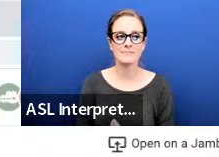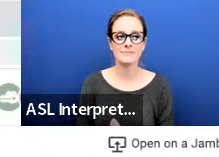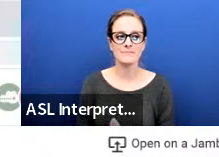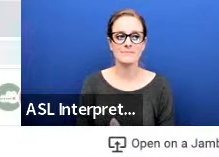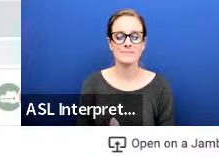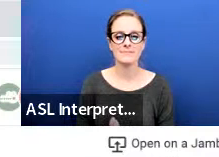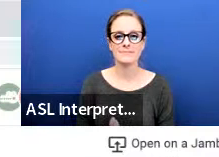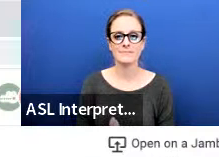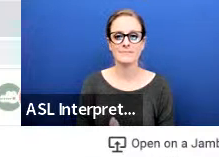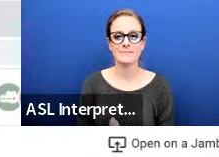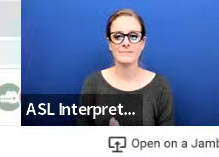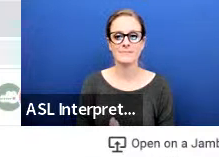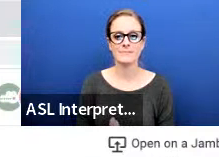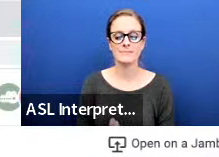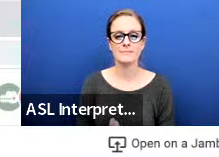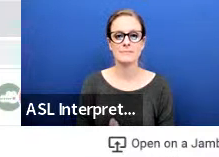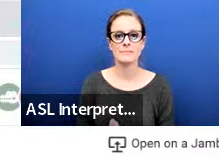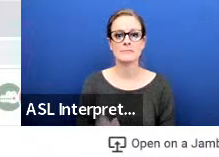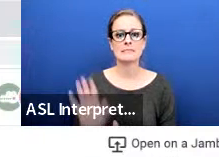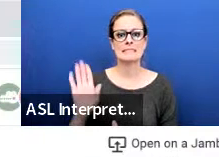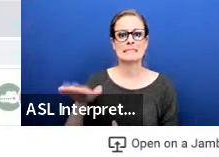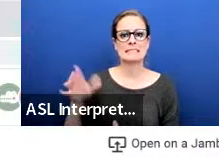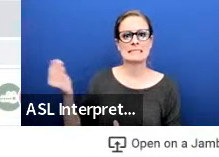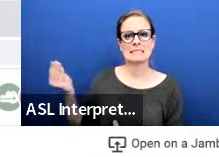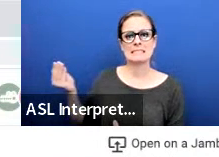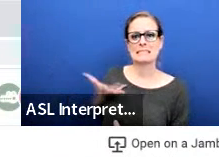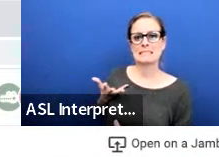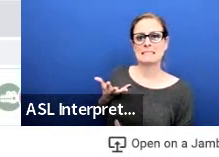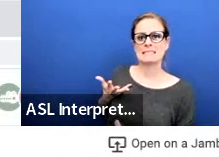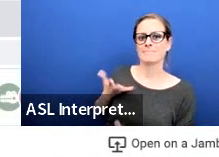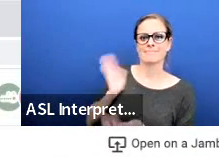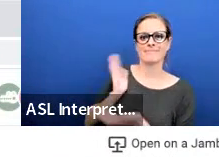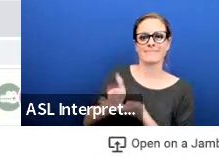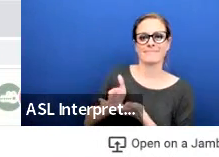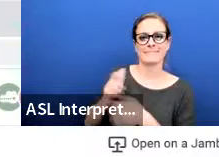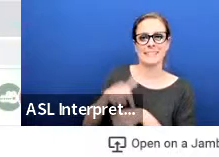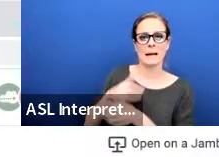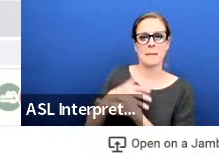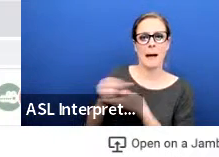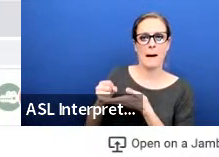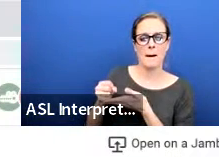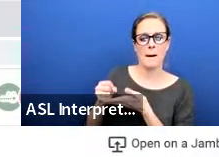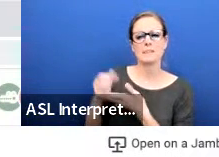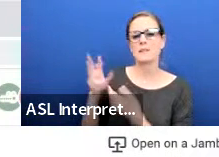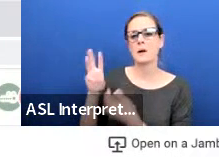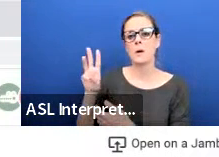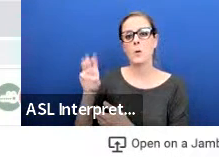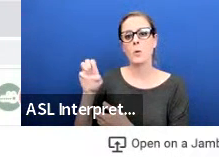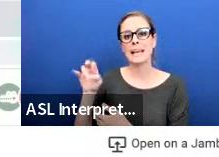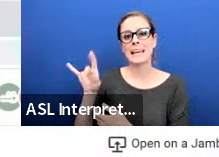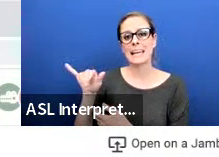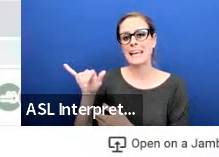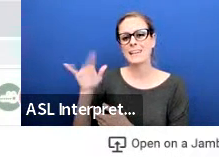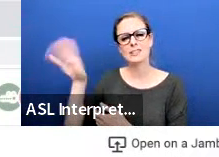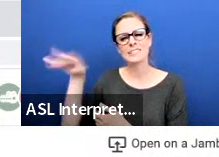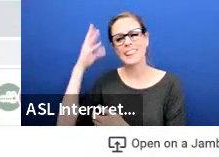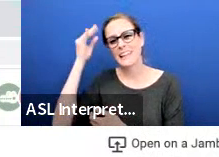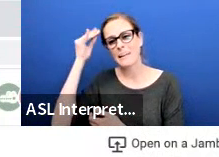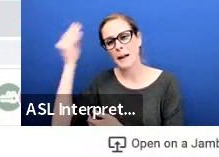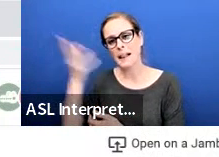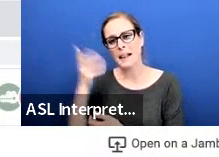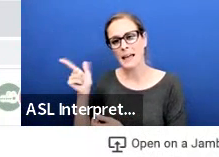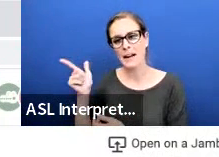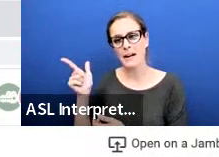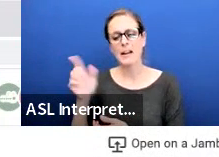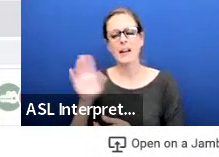And I'm being told that we need to come back to the group. So if you want to think about it, Wendy, it's totally okay. I think